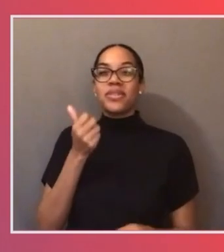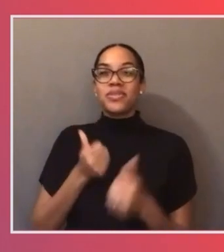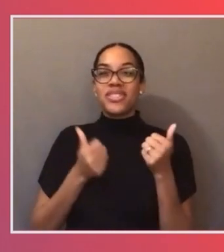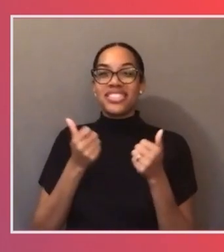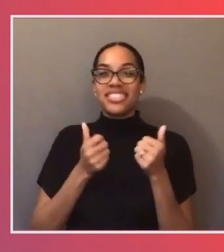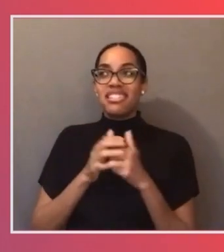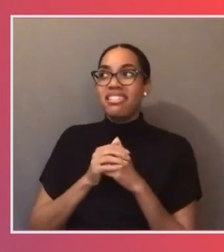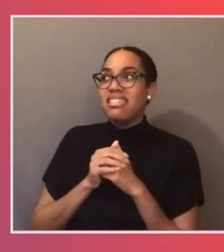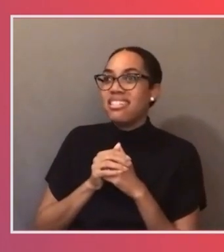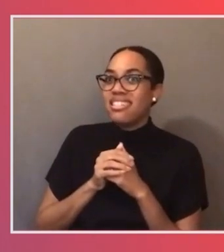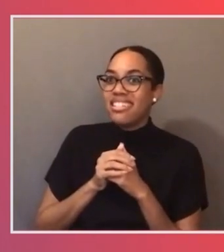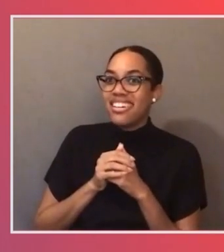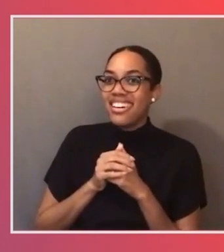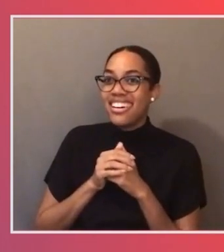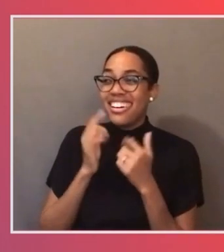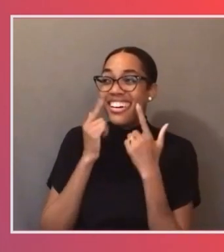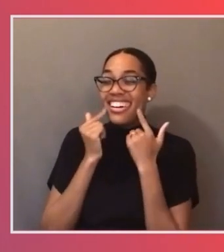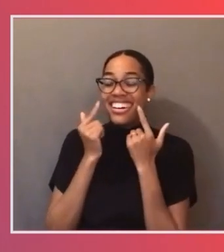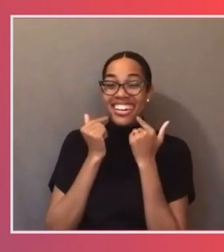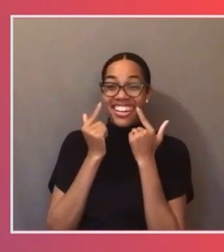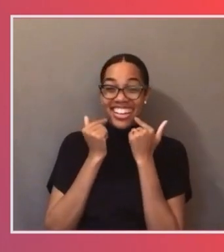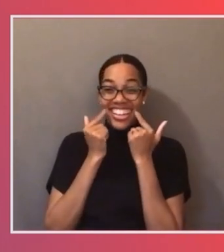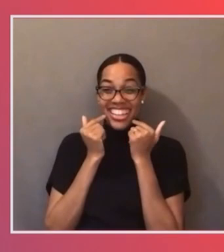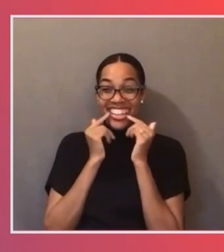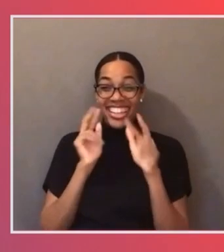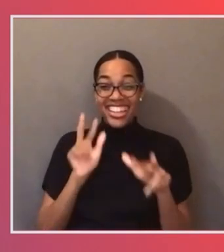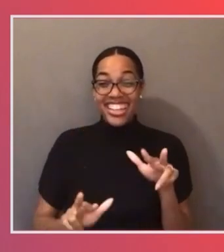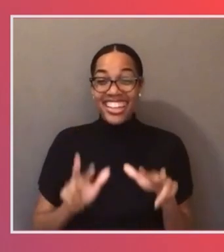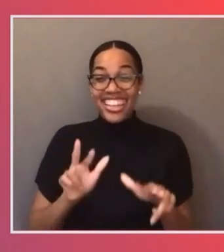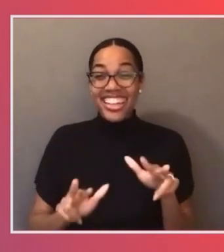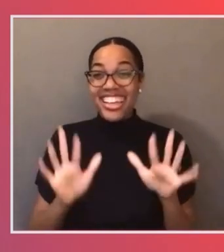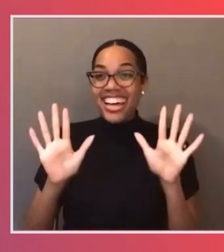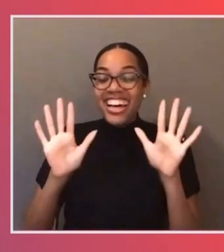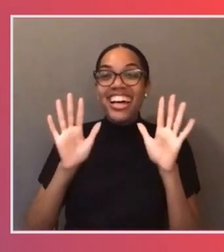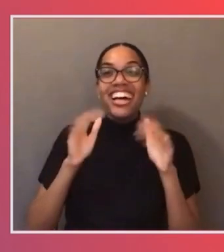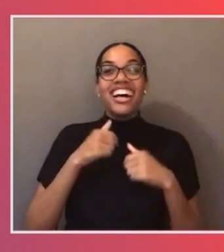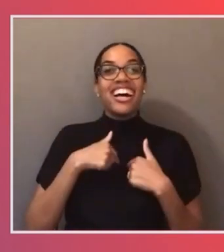That's asking this Mama question. didn't raise no fool.